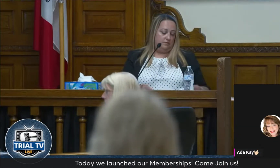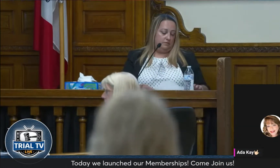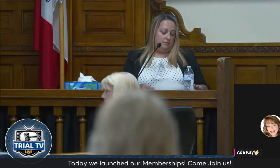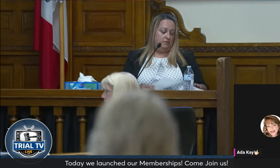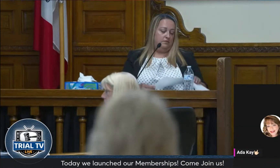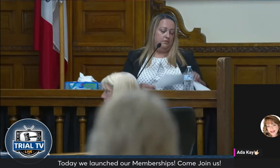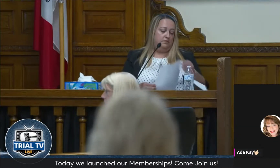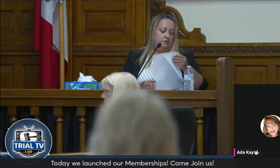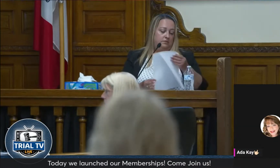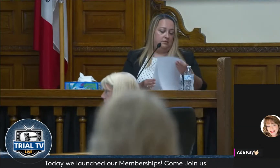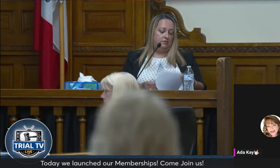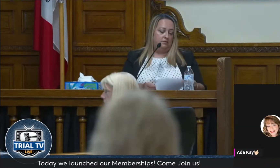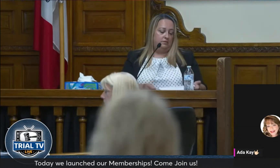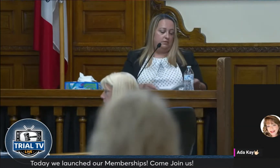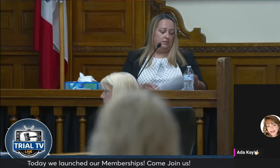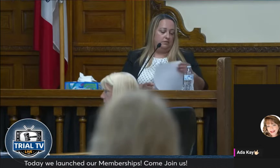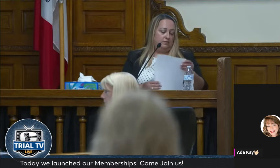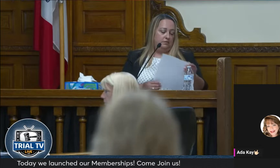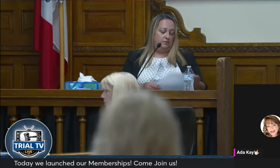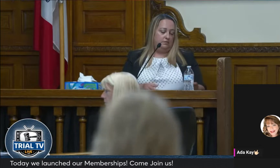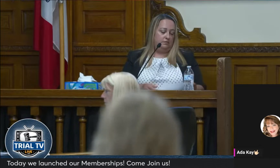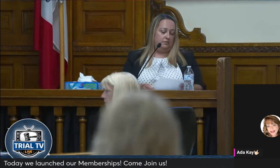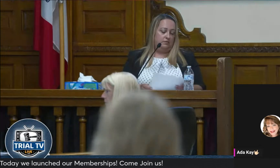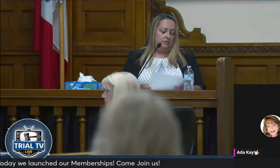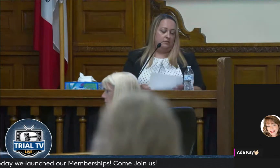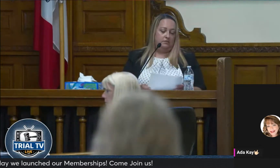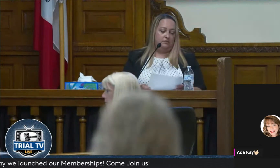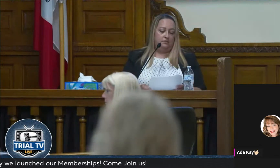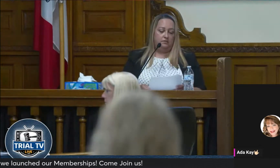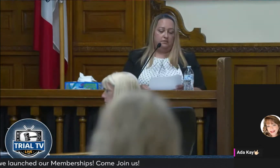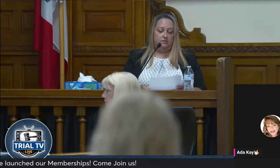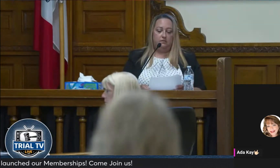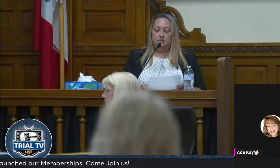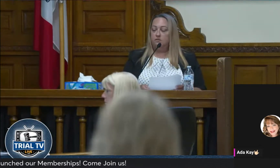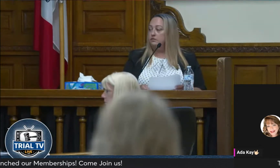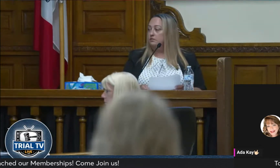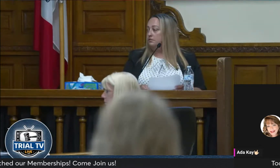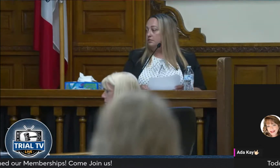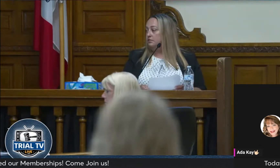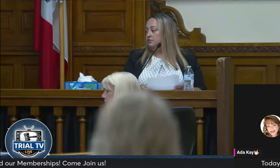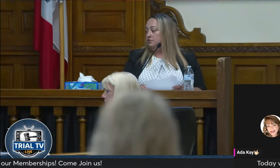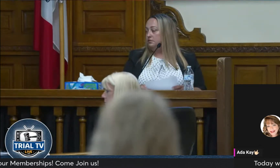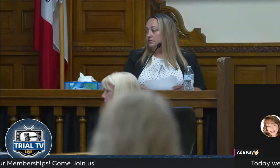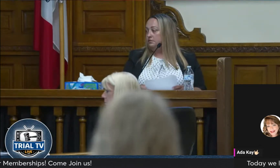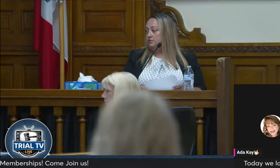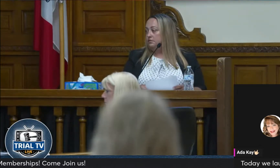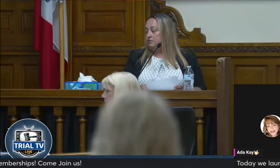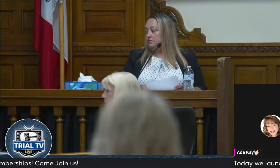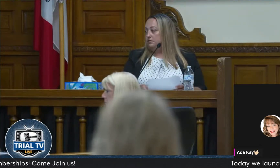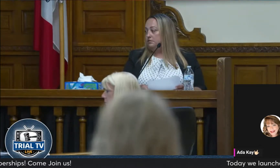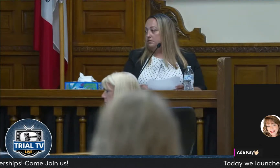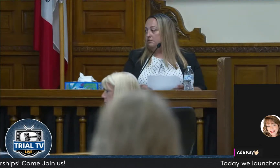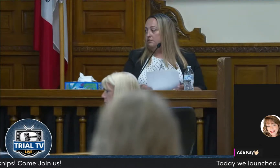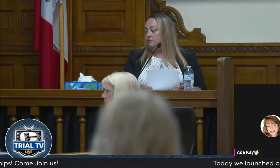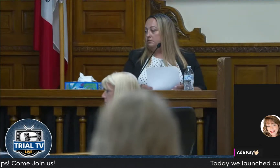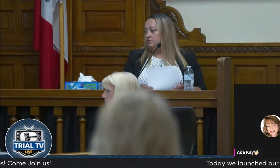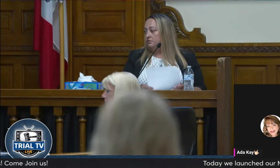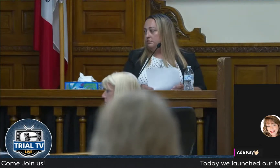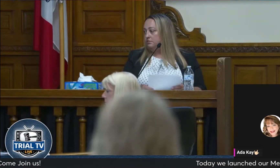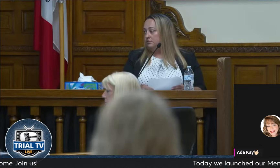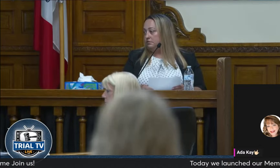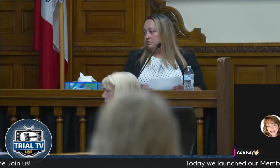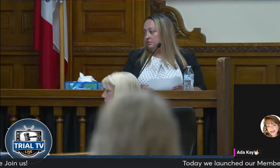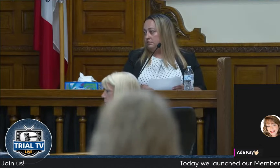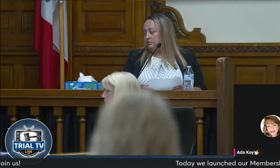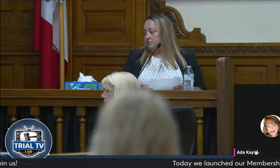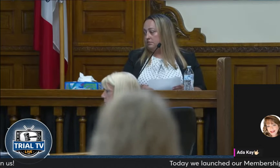All right. I understand that you screened two additional, item 10,